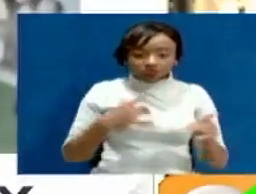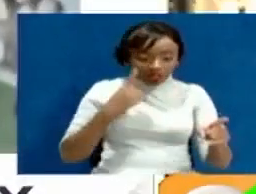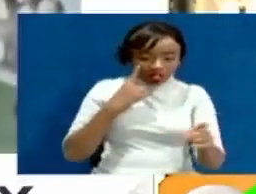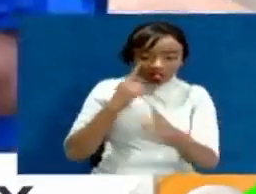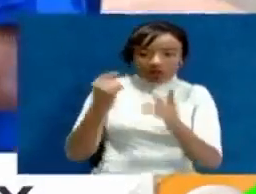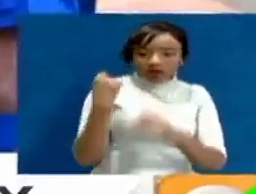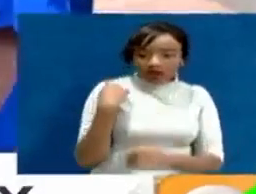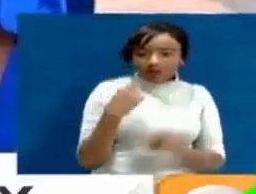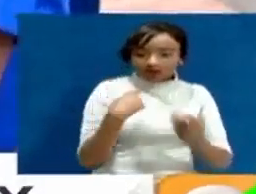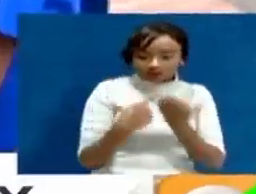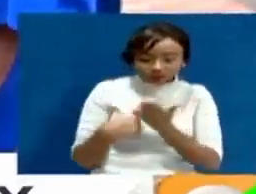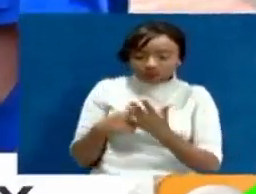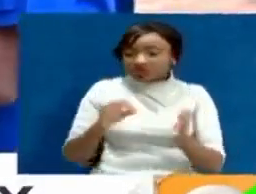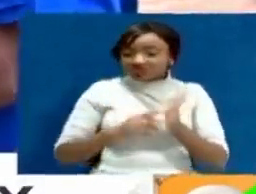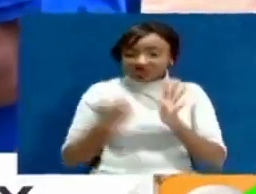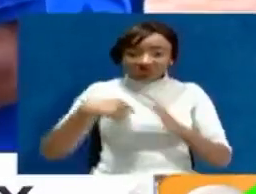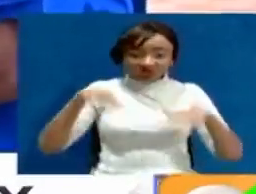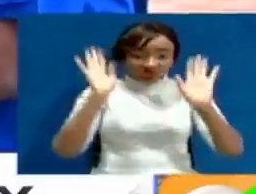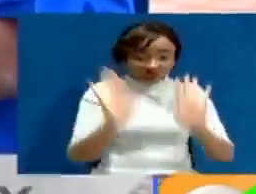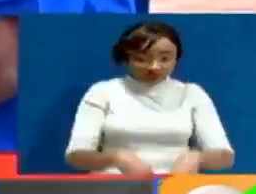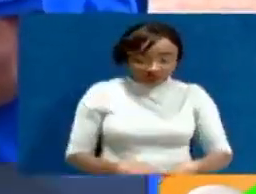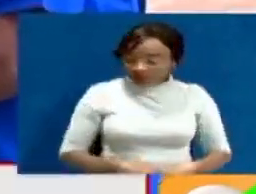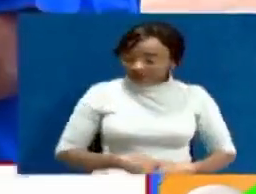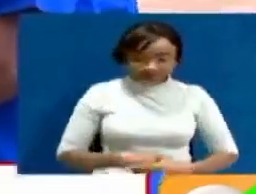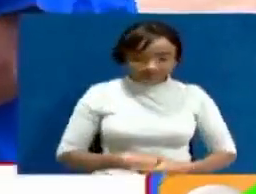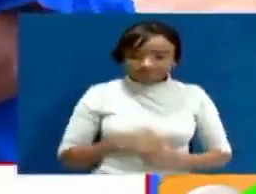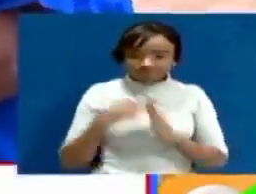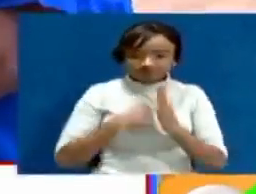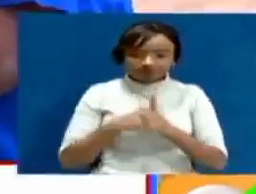cannot relax or let our guard down. Dorcas Wangira, Citizen TV, Nairobi.